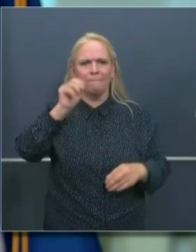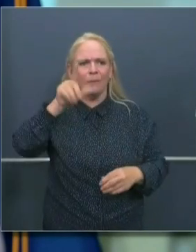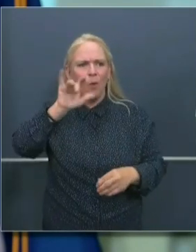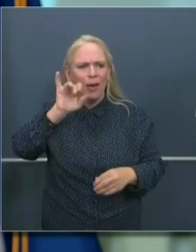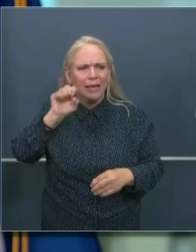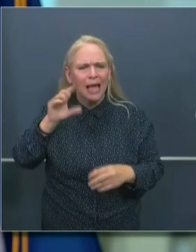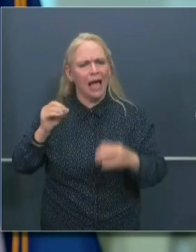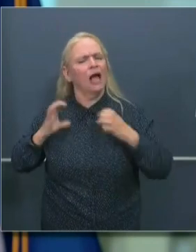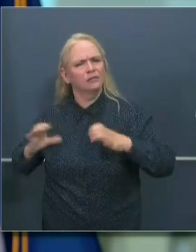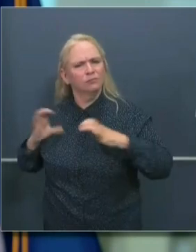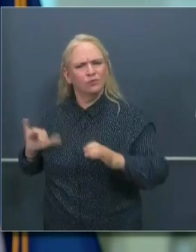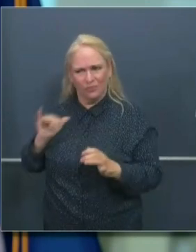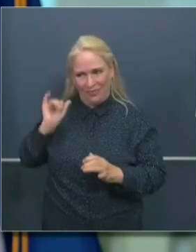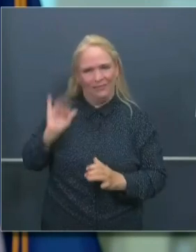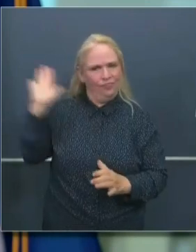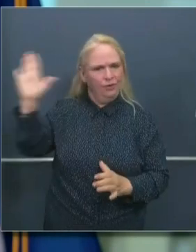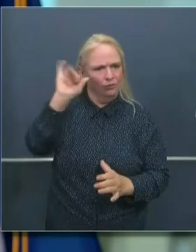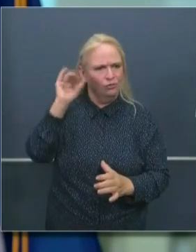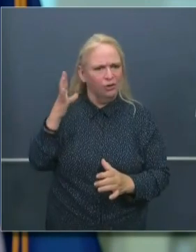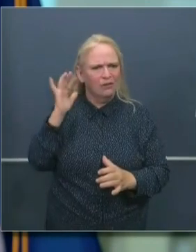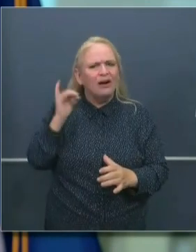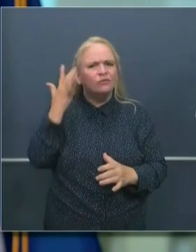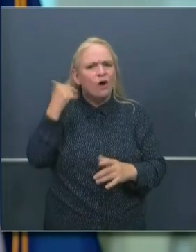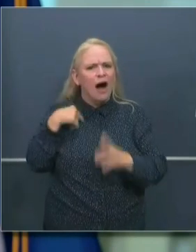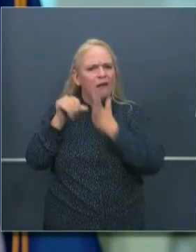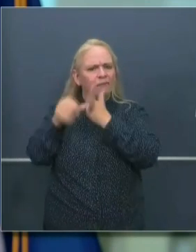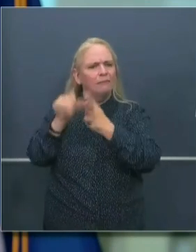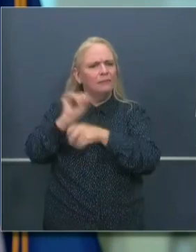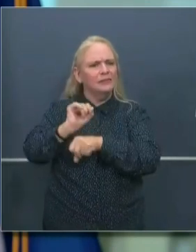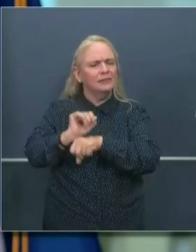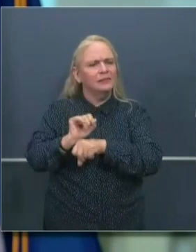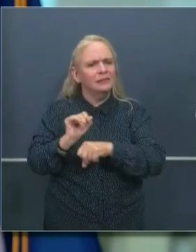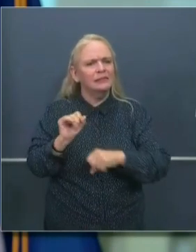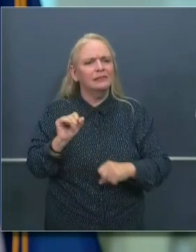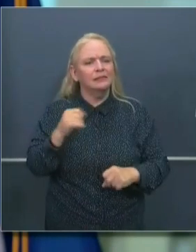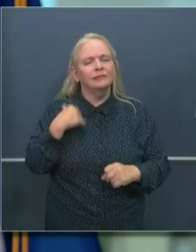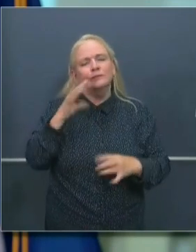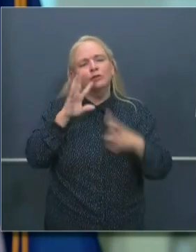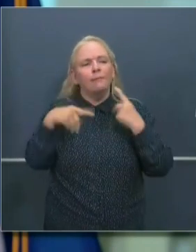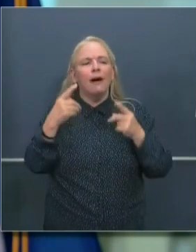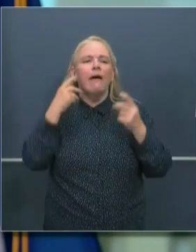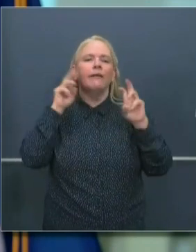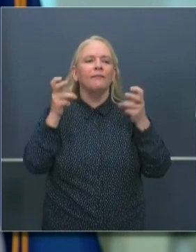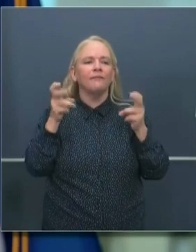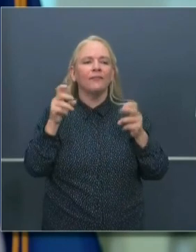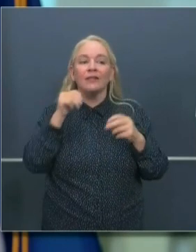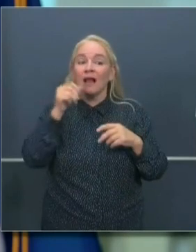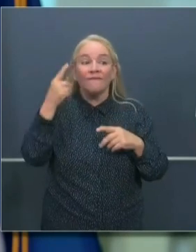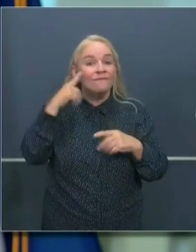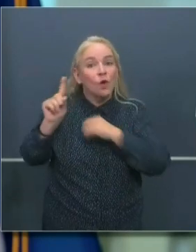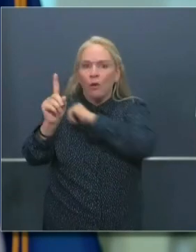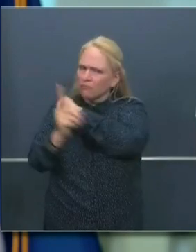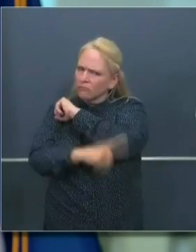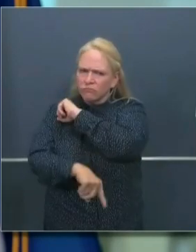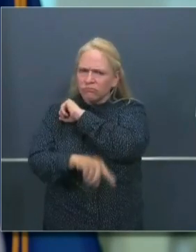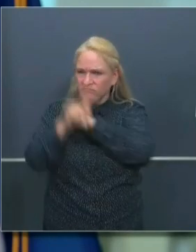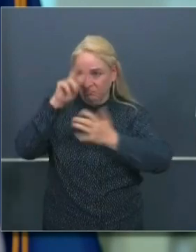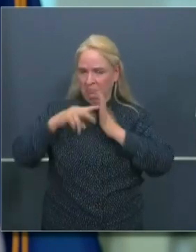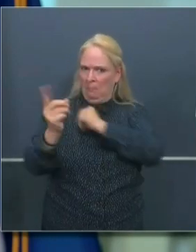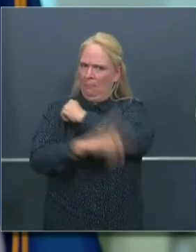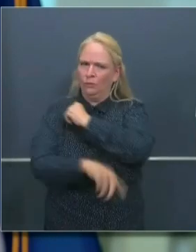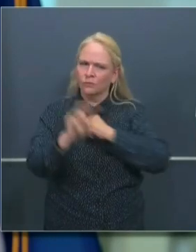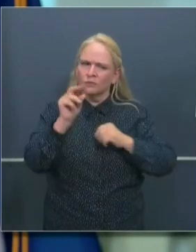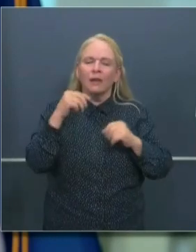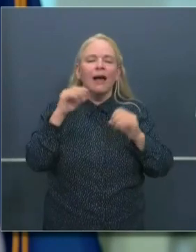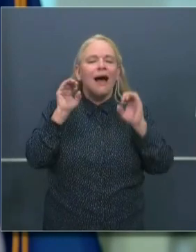customers. And that's why we have the frame of engagement, not a punitive frame, but a frame of education